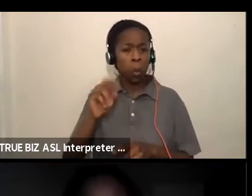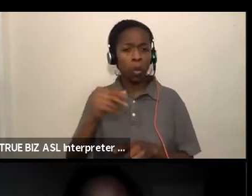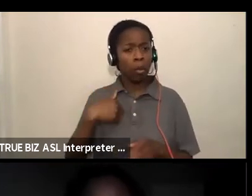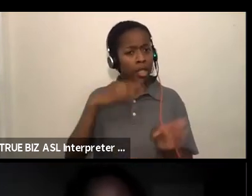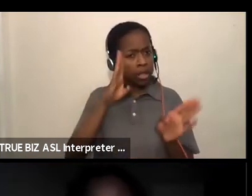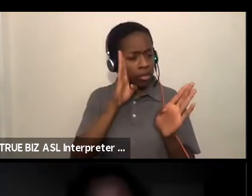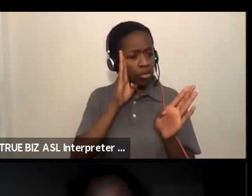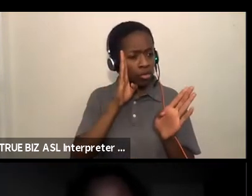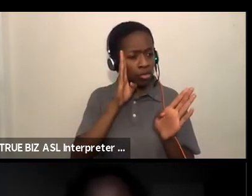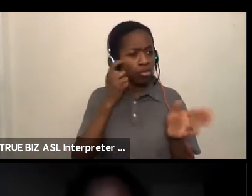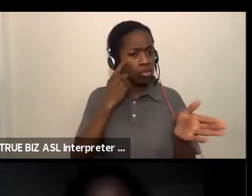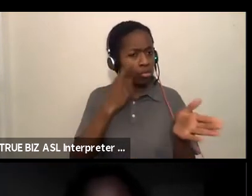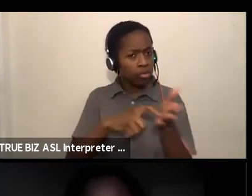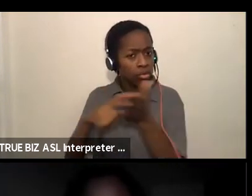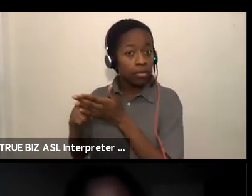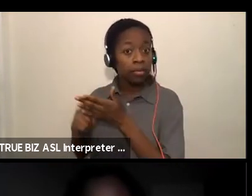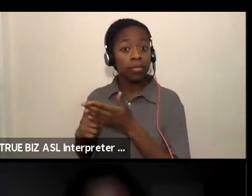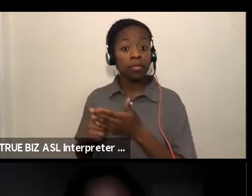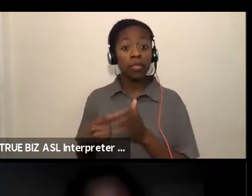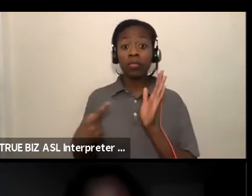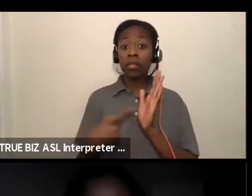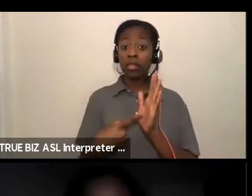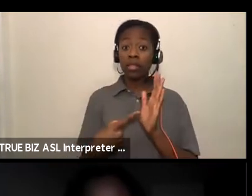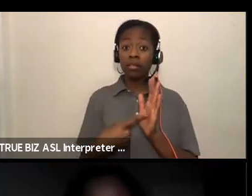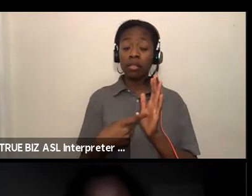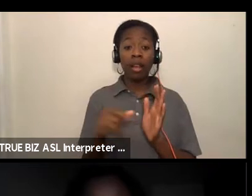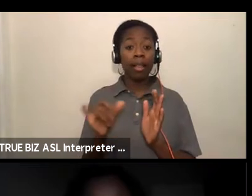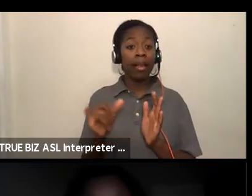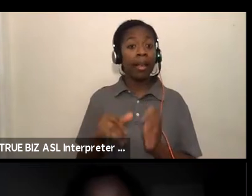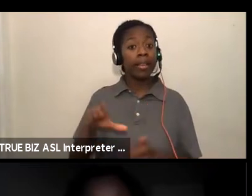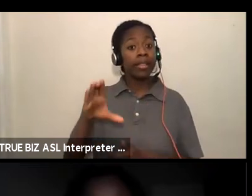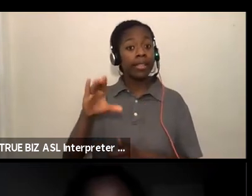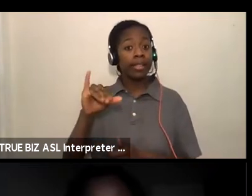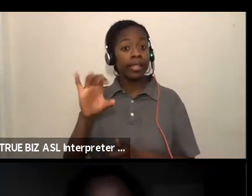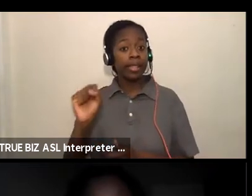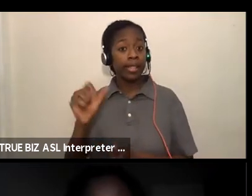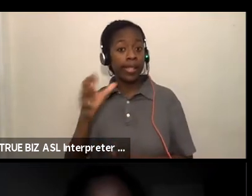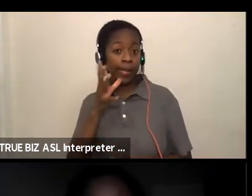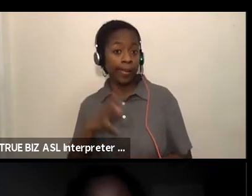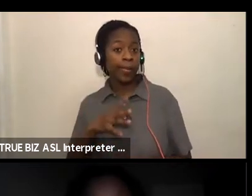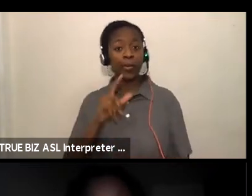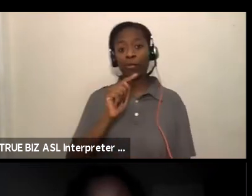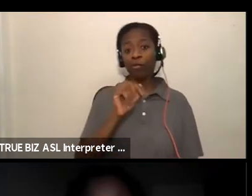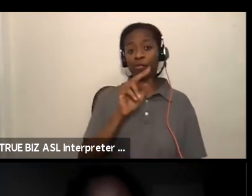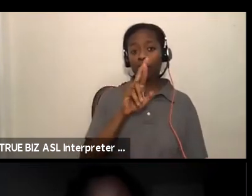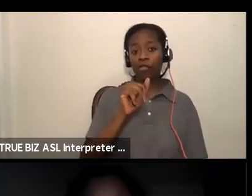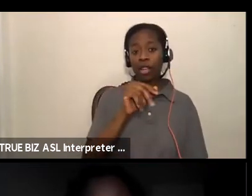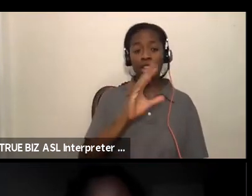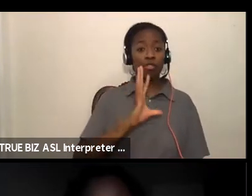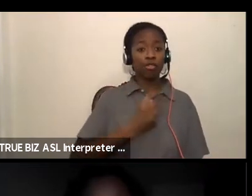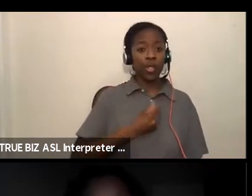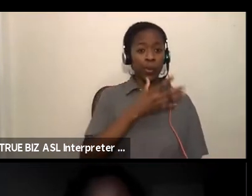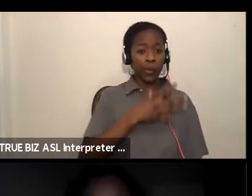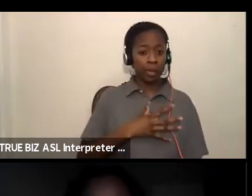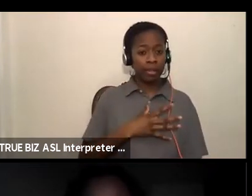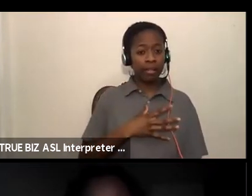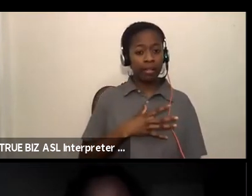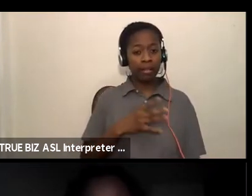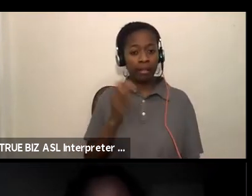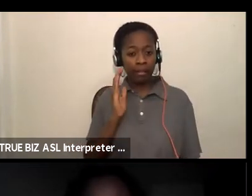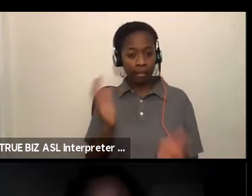say inclusion is like, for instance, the debate of like a lot of like cis women and trans women and like, oh, well, you have puberty stuff for